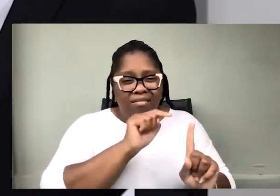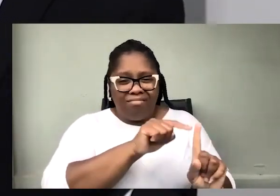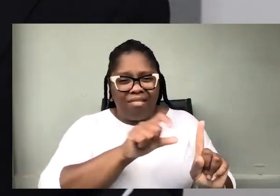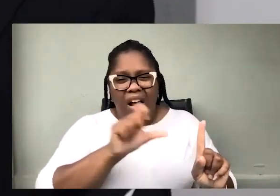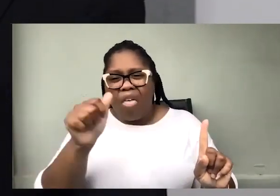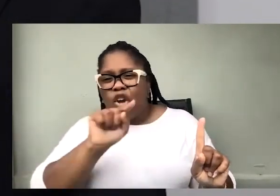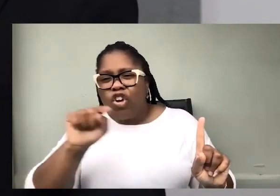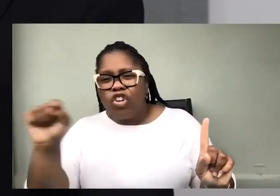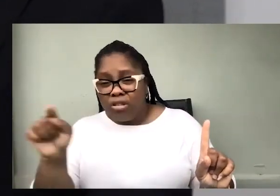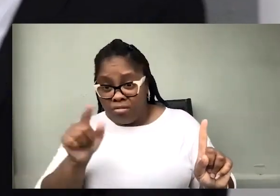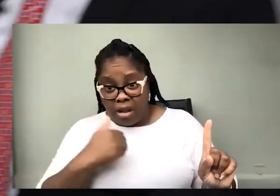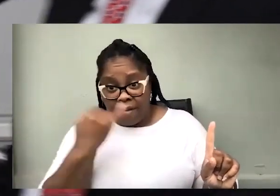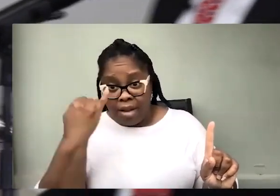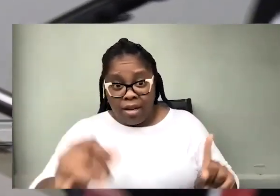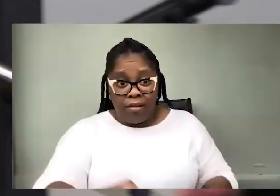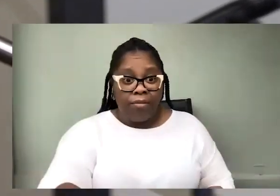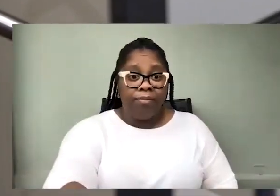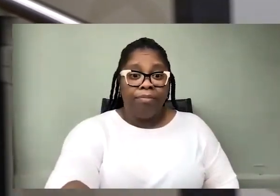that?